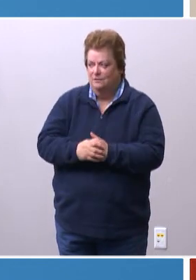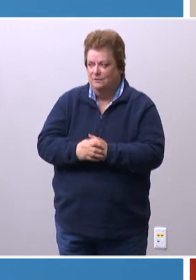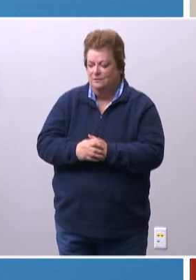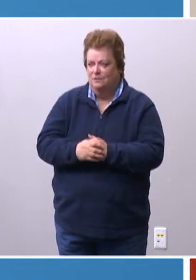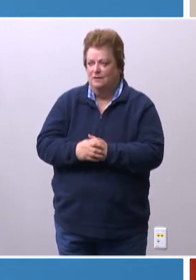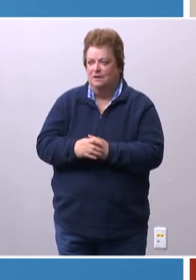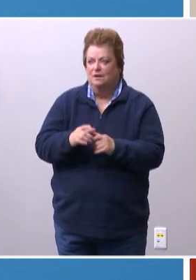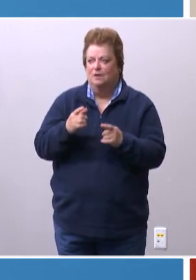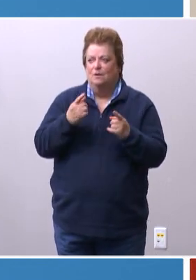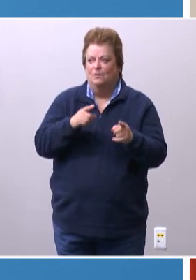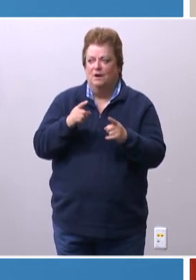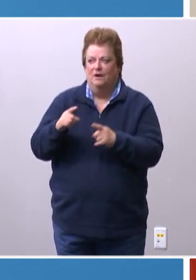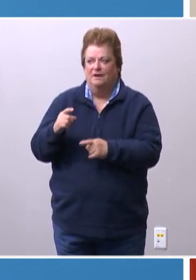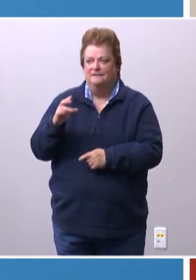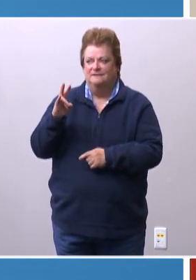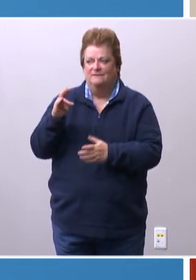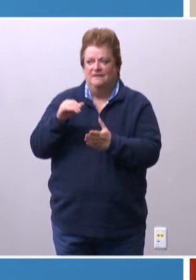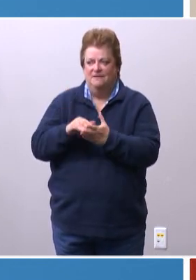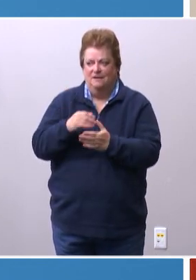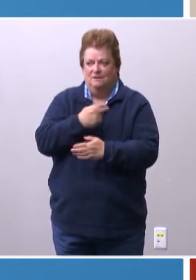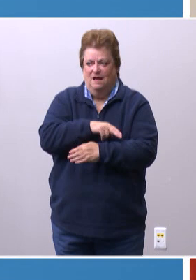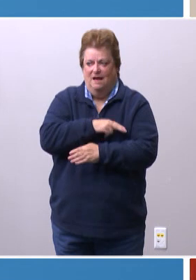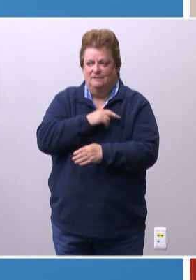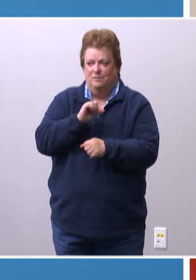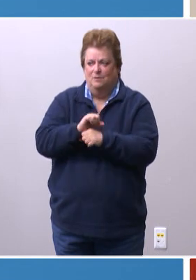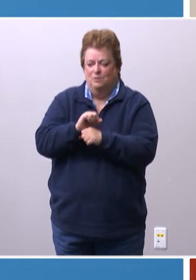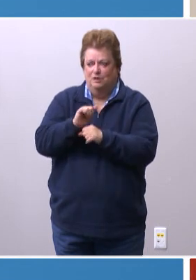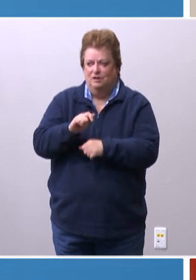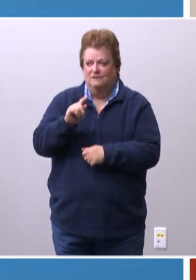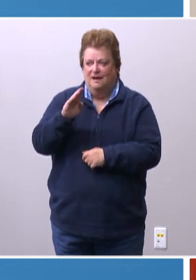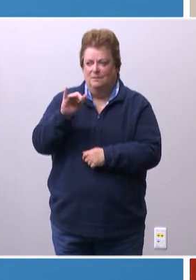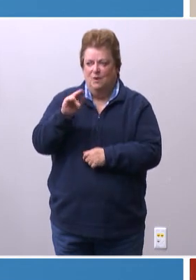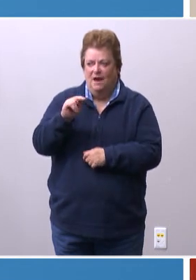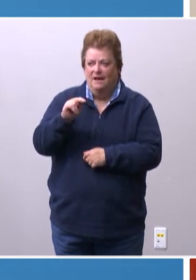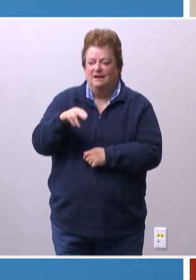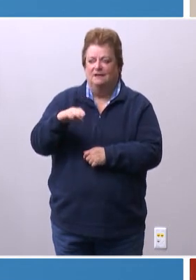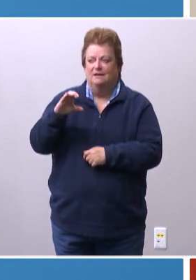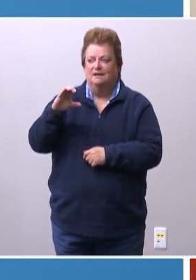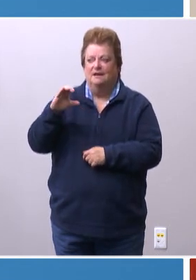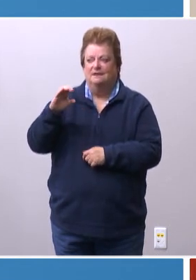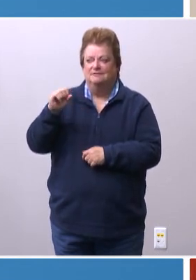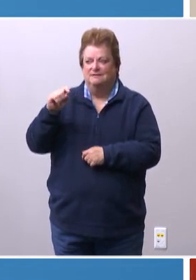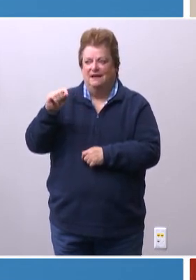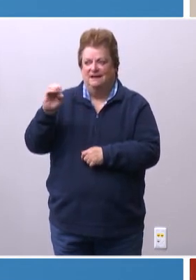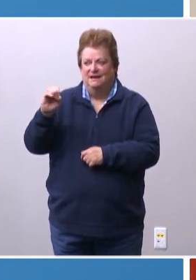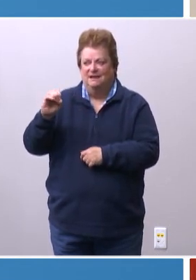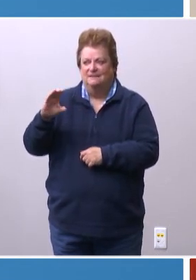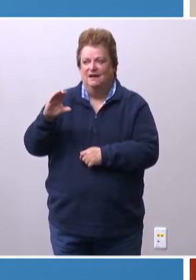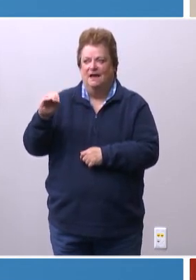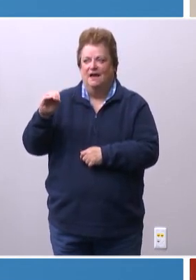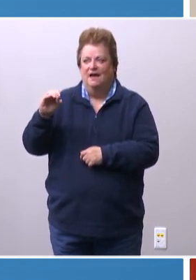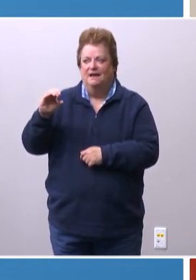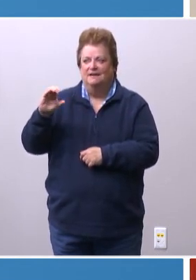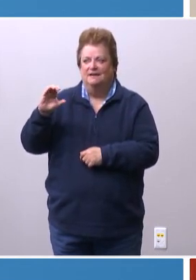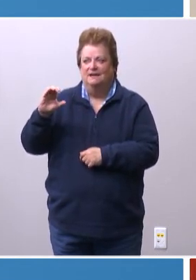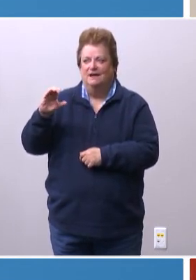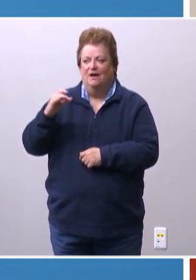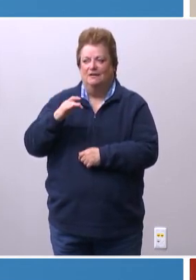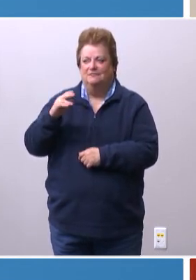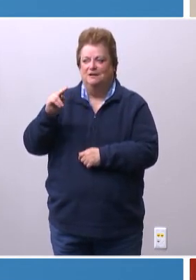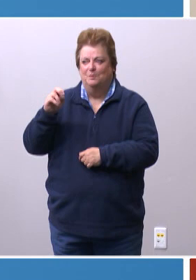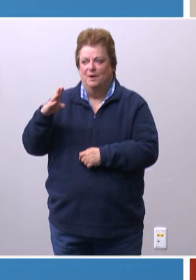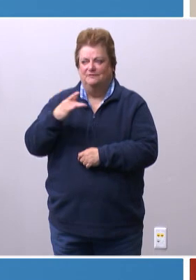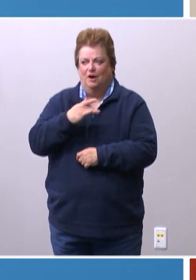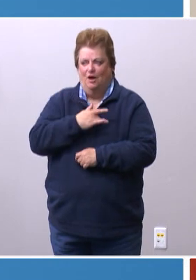Whereas the 7,000 hospital workers at Bryan Health, CHI Health St. Elizabeth, and CHI Health Nebraska Heart